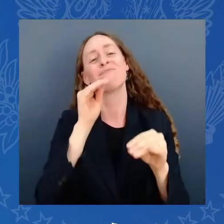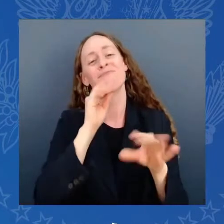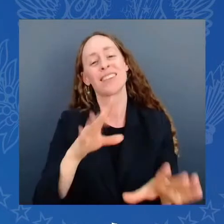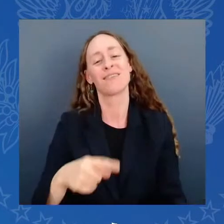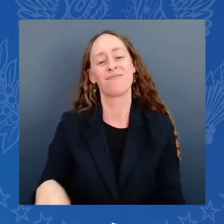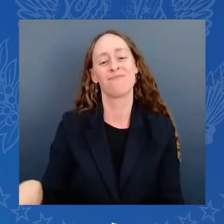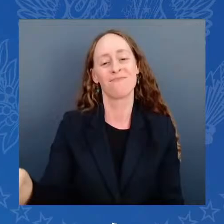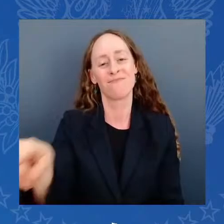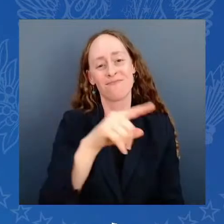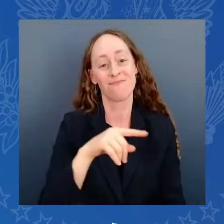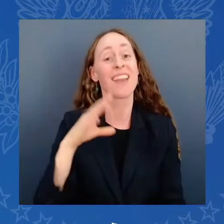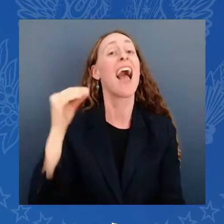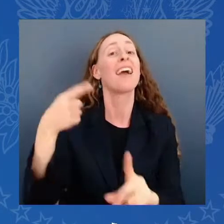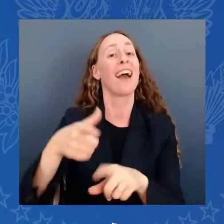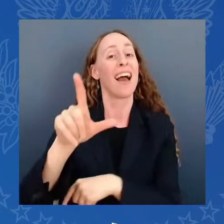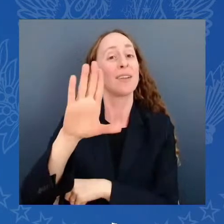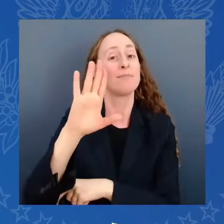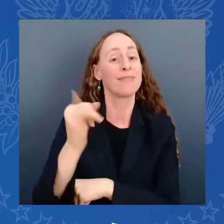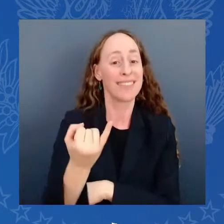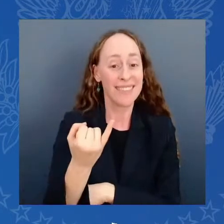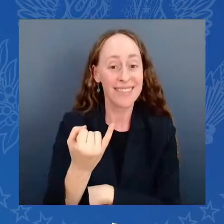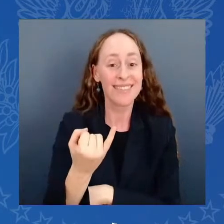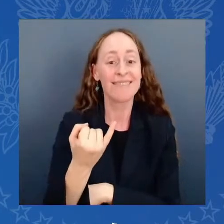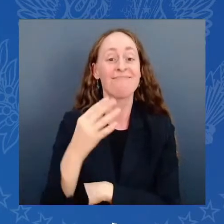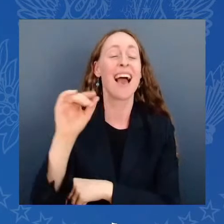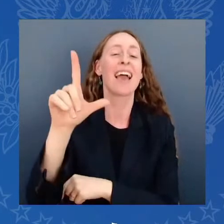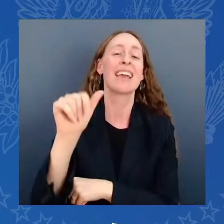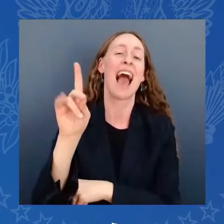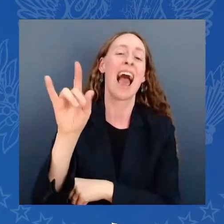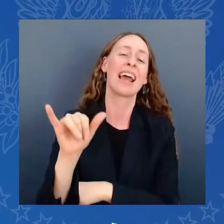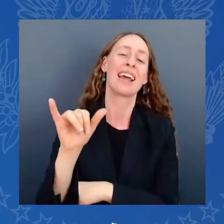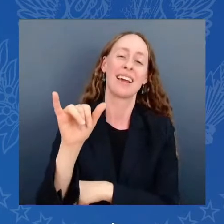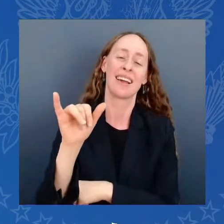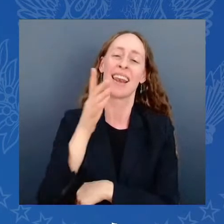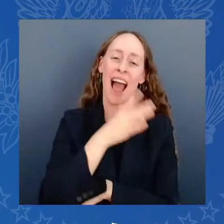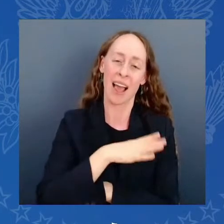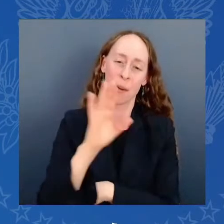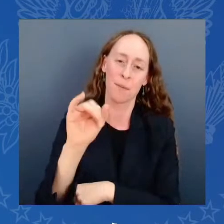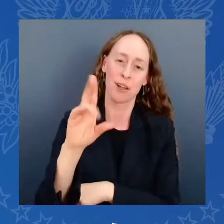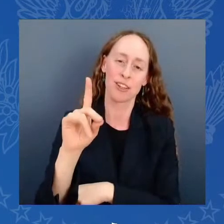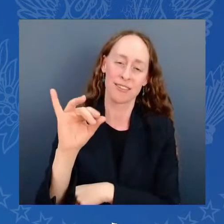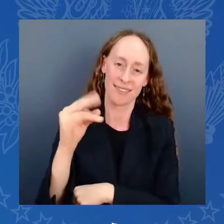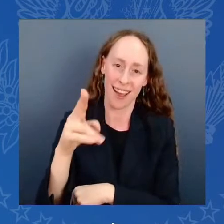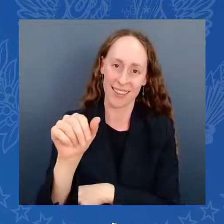may God bless the whole family. Ladies and gentlemen, may God protect our troops. Thank you for listening.